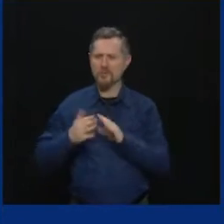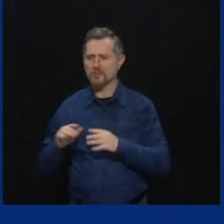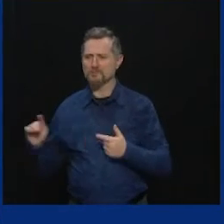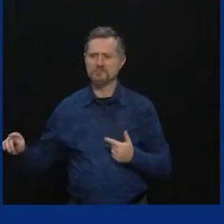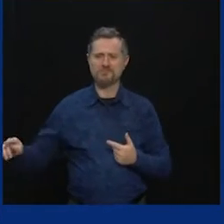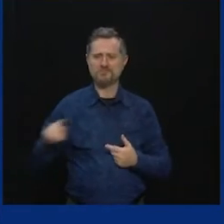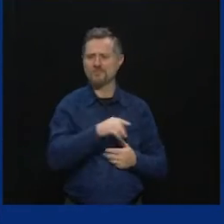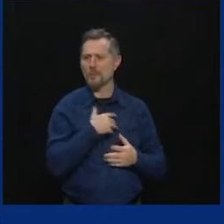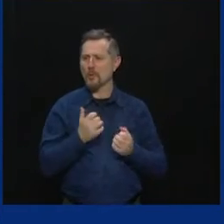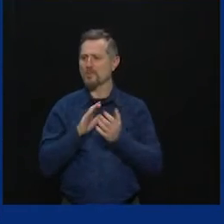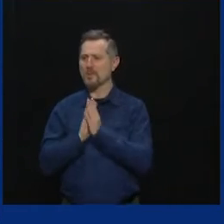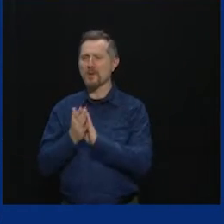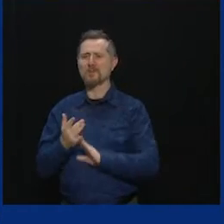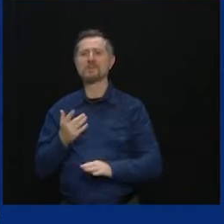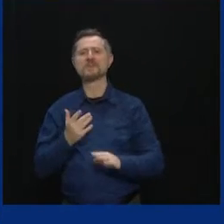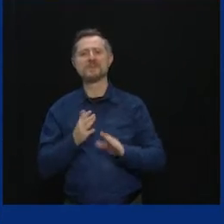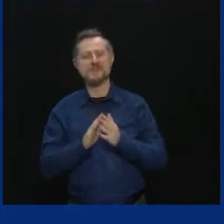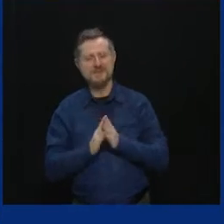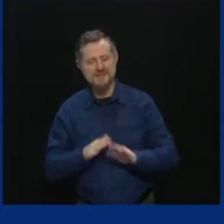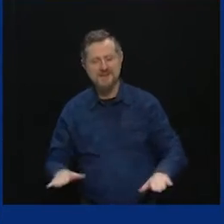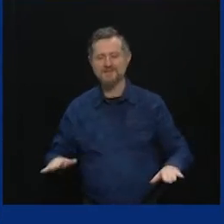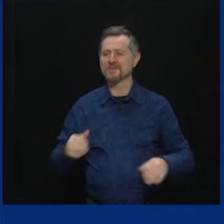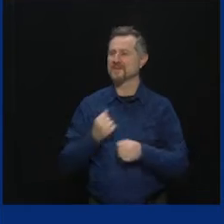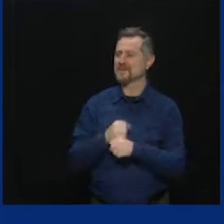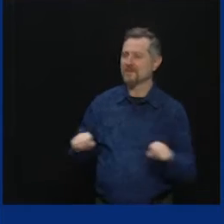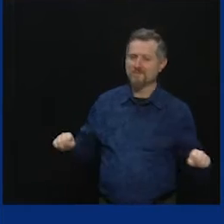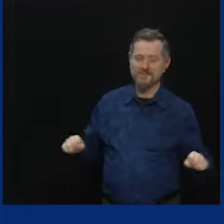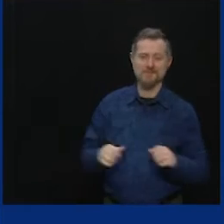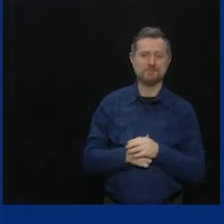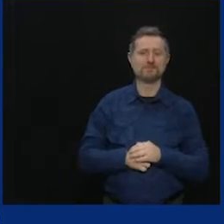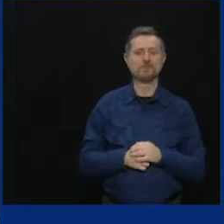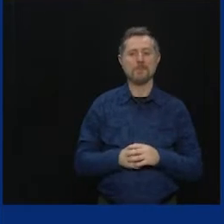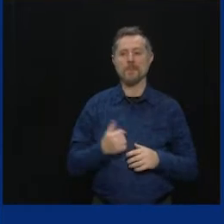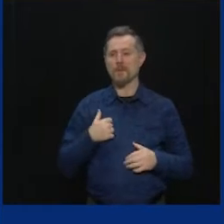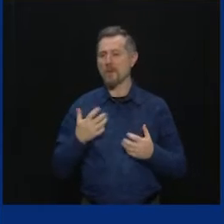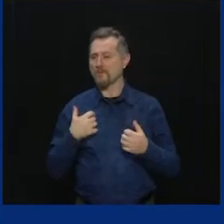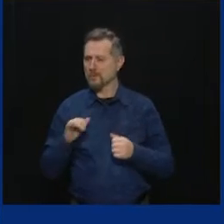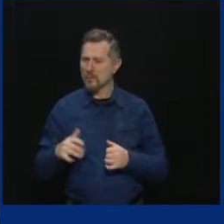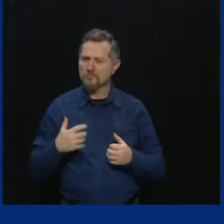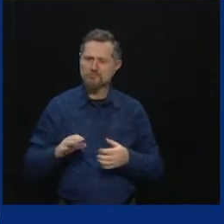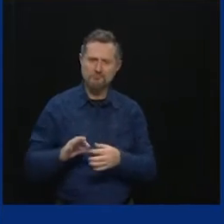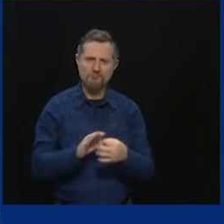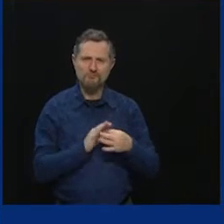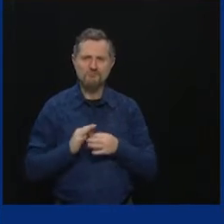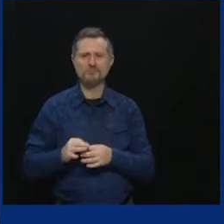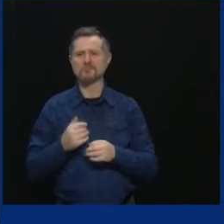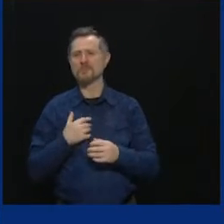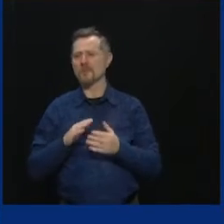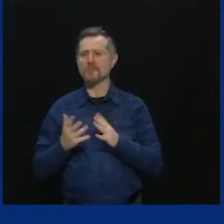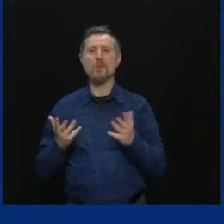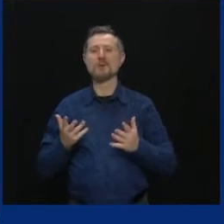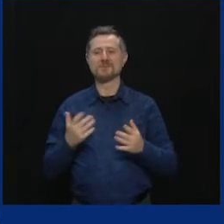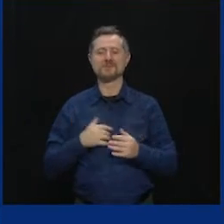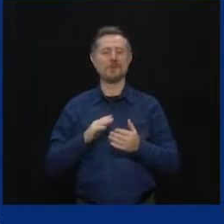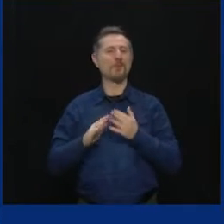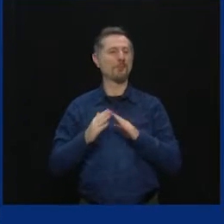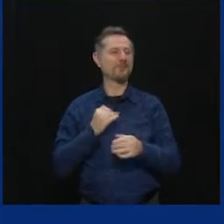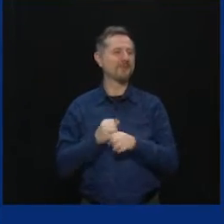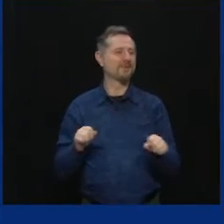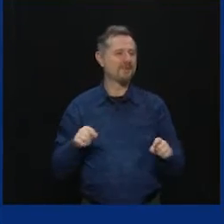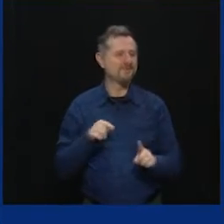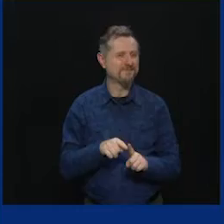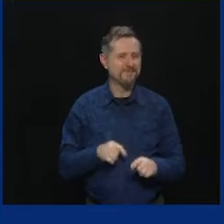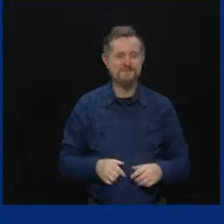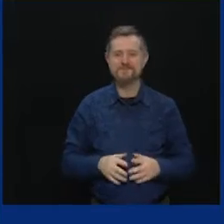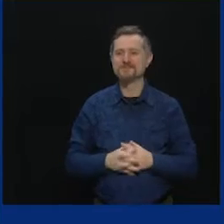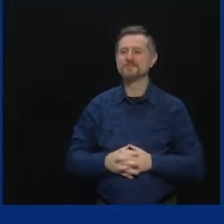peace and safety. We have that in common unity for safer communities. We're able to have the